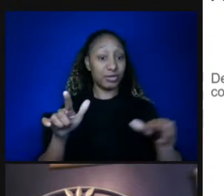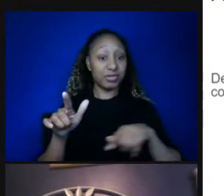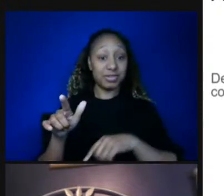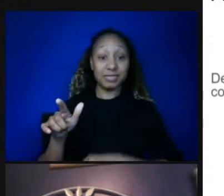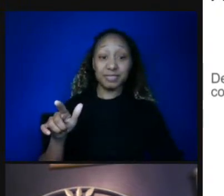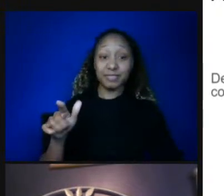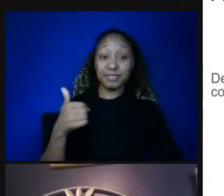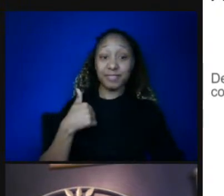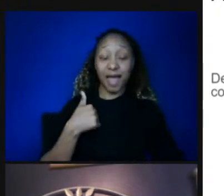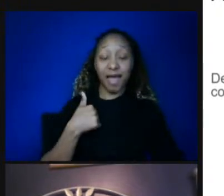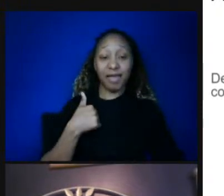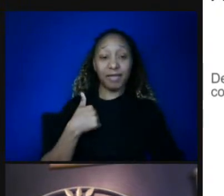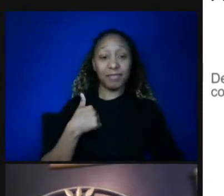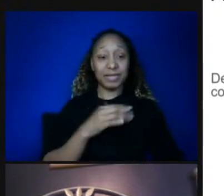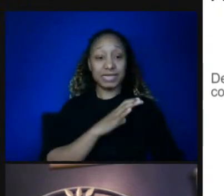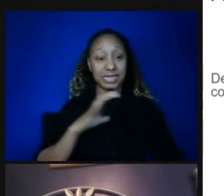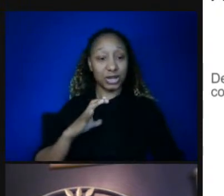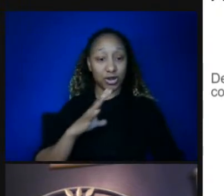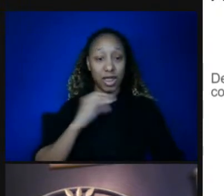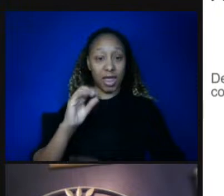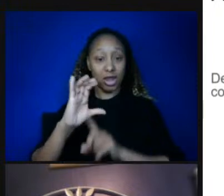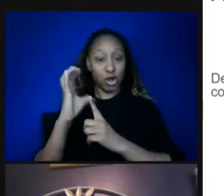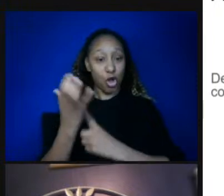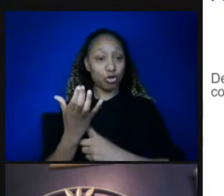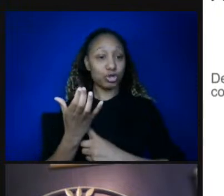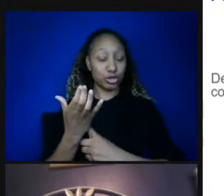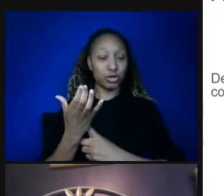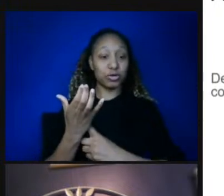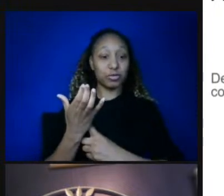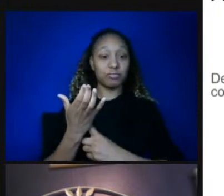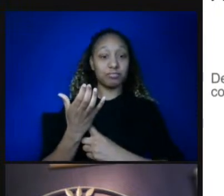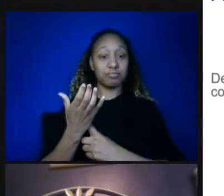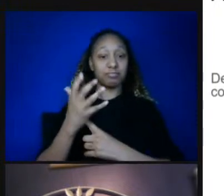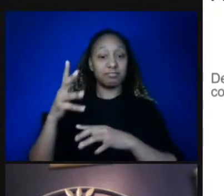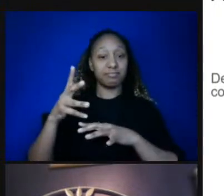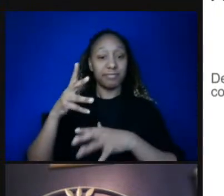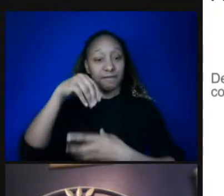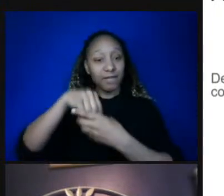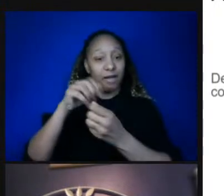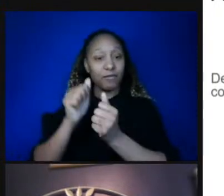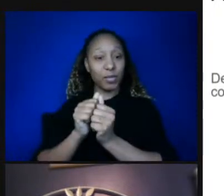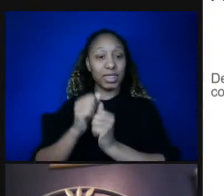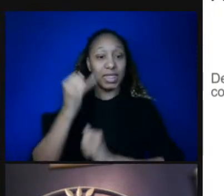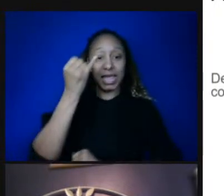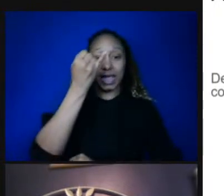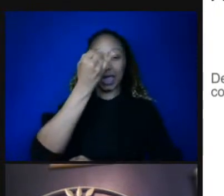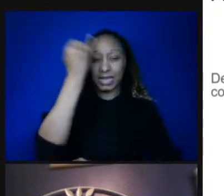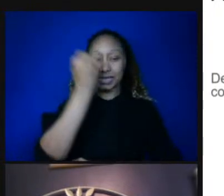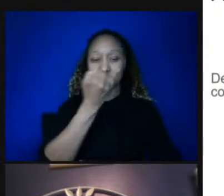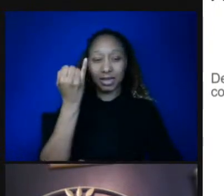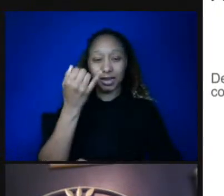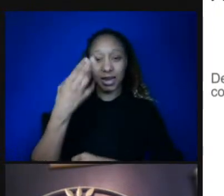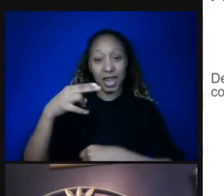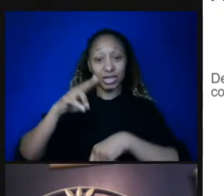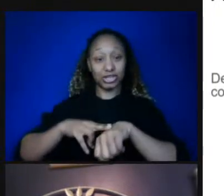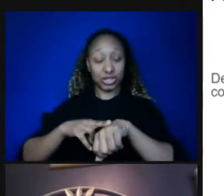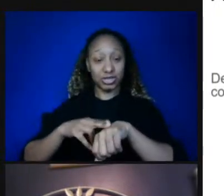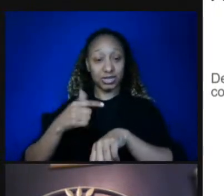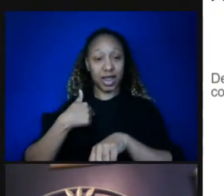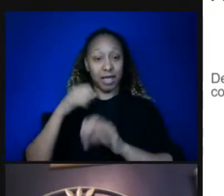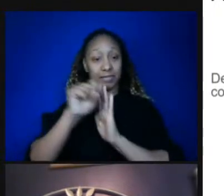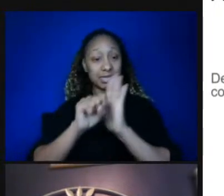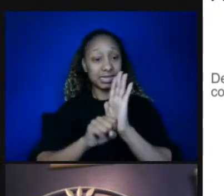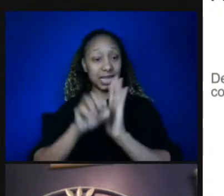am a citizen and cultural ambassador of the Pocomoke Indian Nation. I'm a graduate of Western Connecticut State